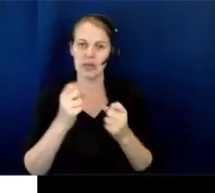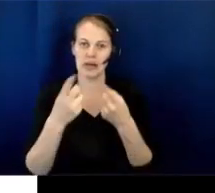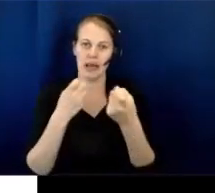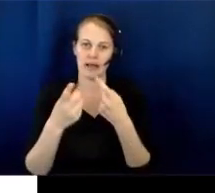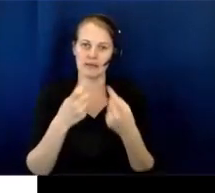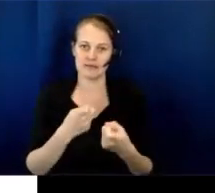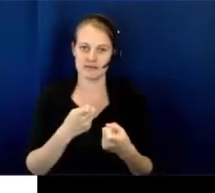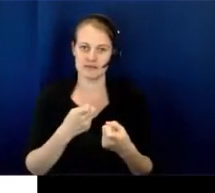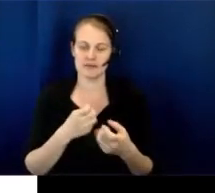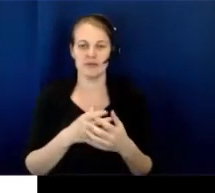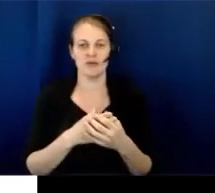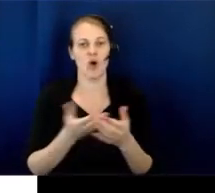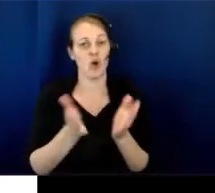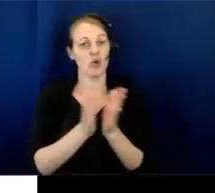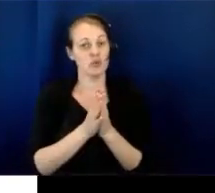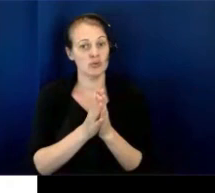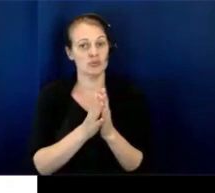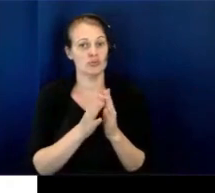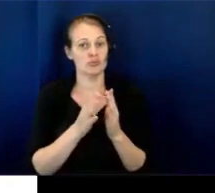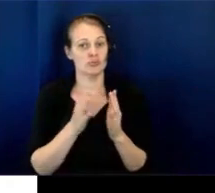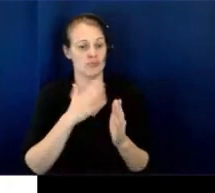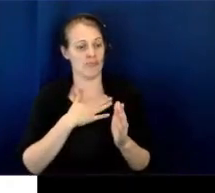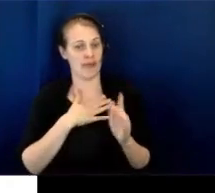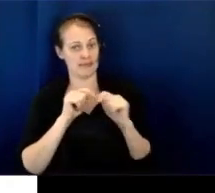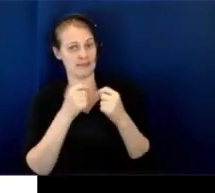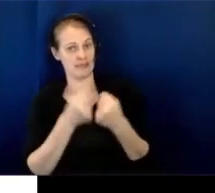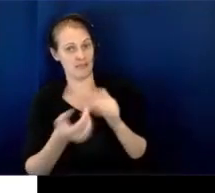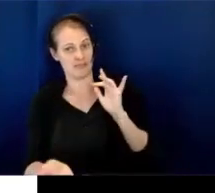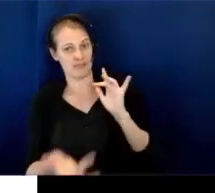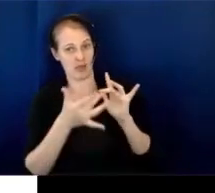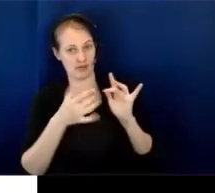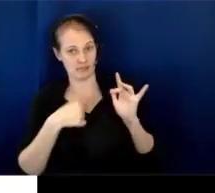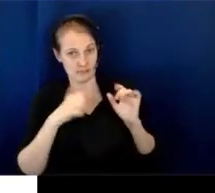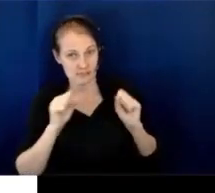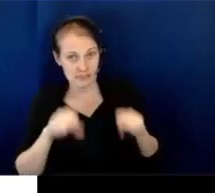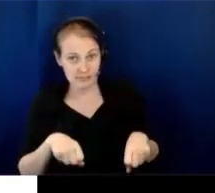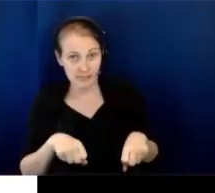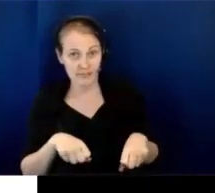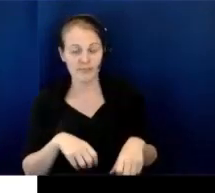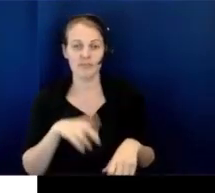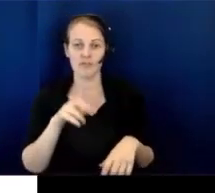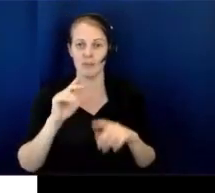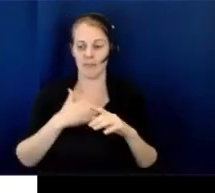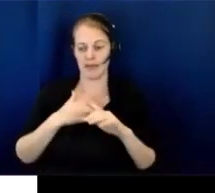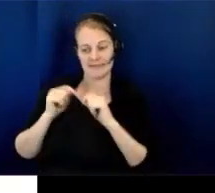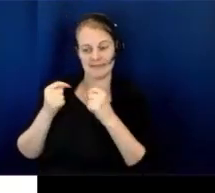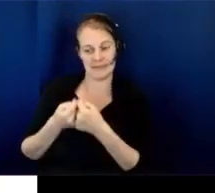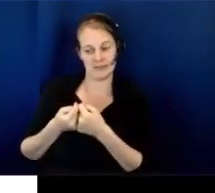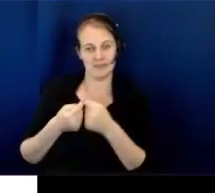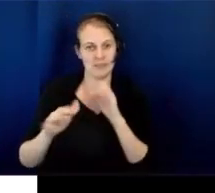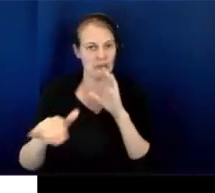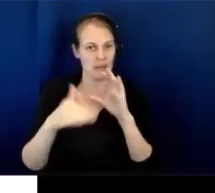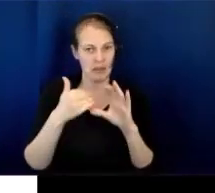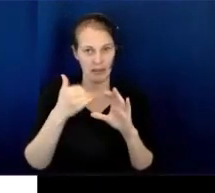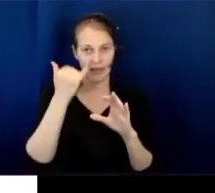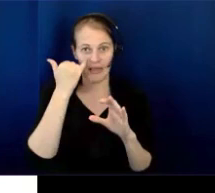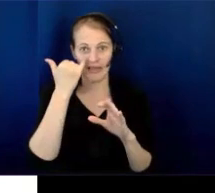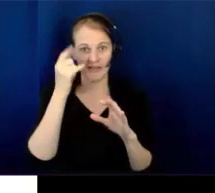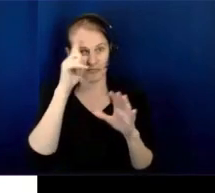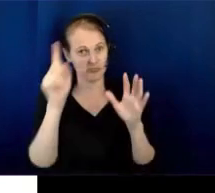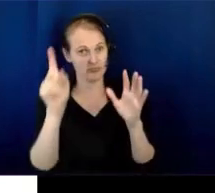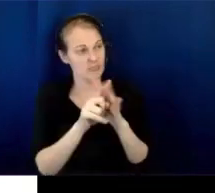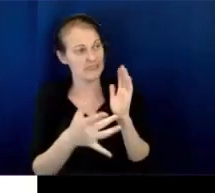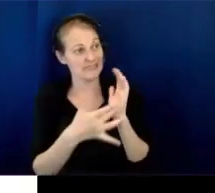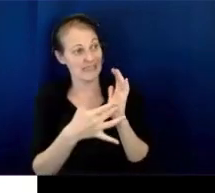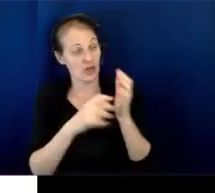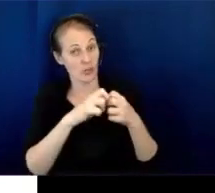You can also contact my team, myself. You can please feel free to email me. If you're having technical issues, please